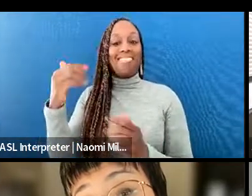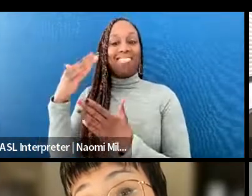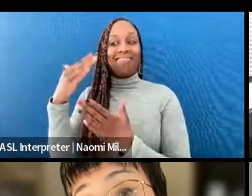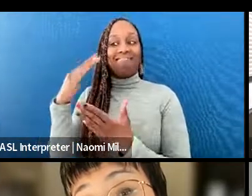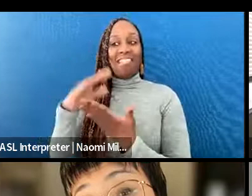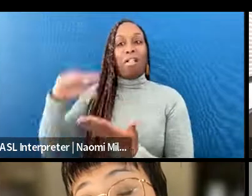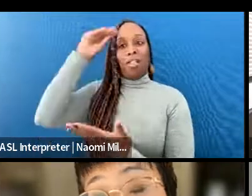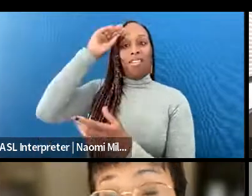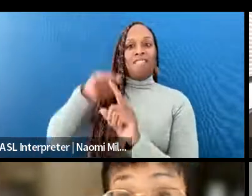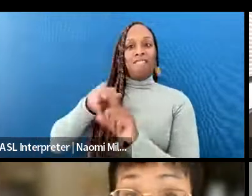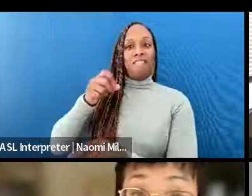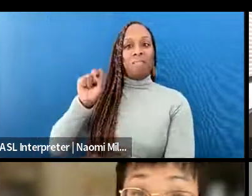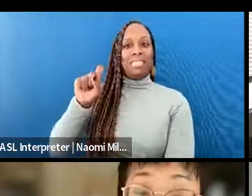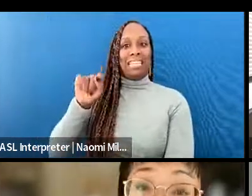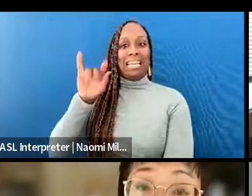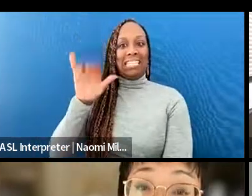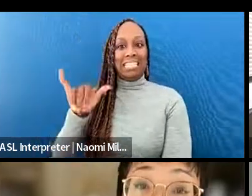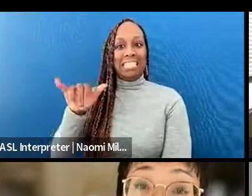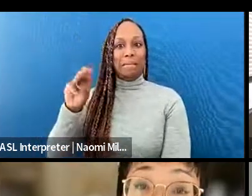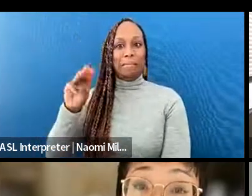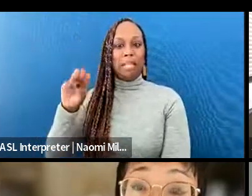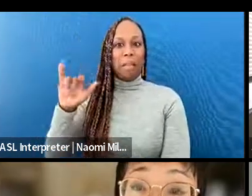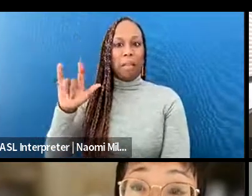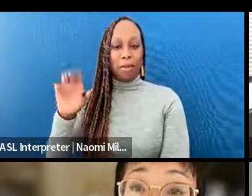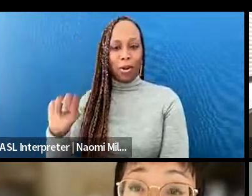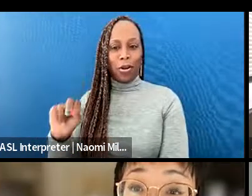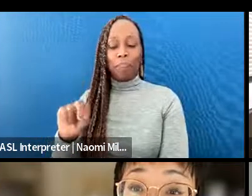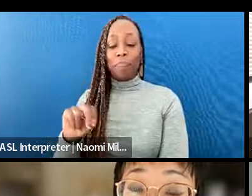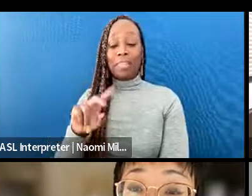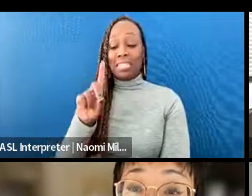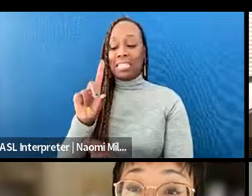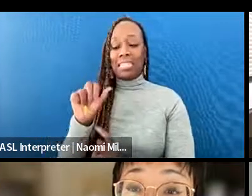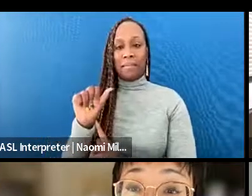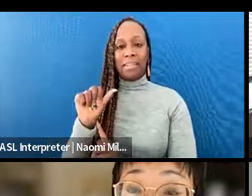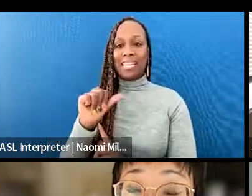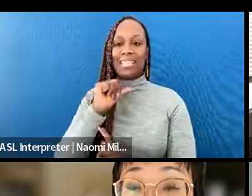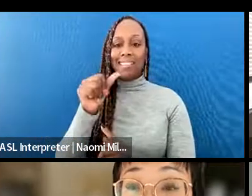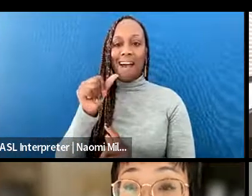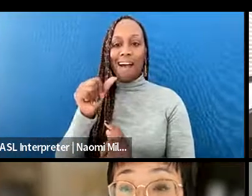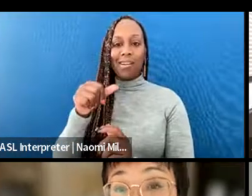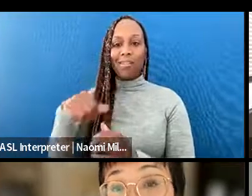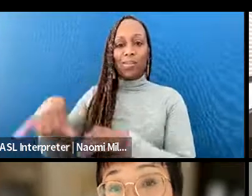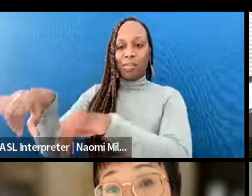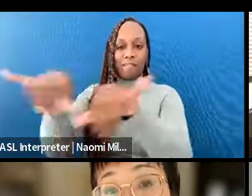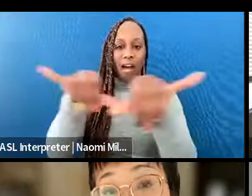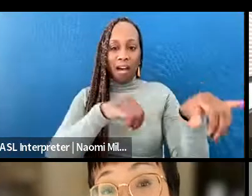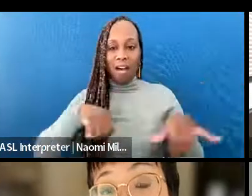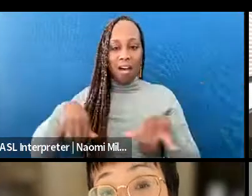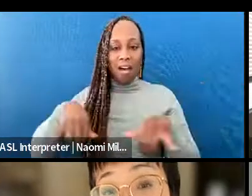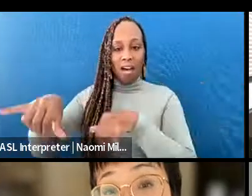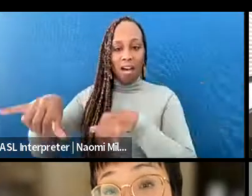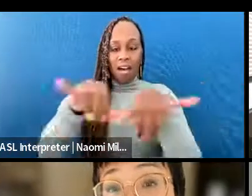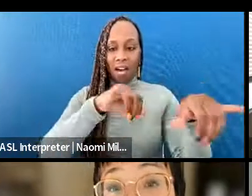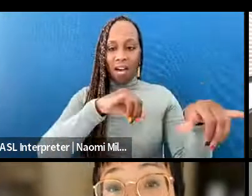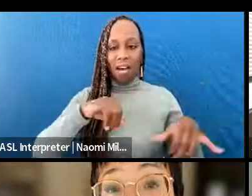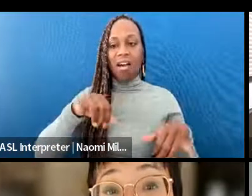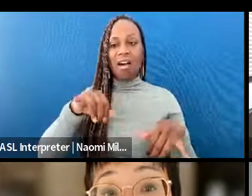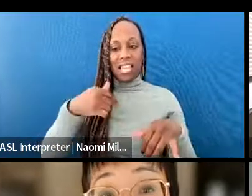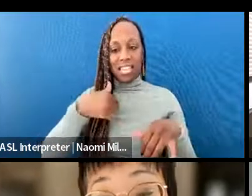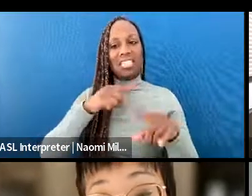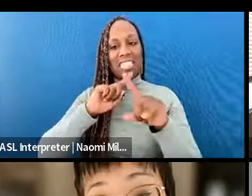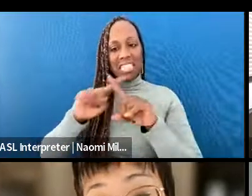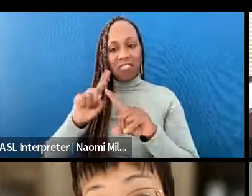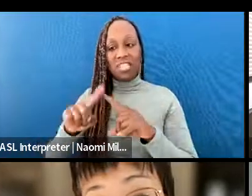right? That disability isn't sort of a unified monolith, and that there is difference within difference, and that I